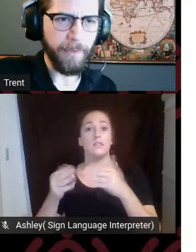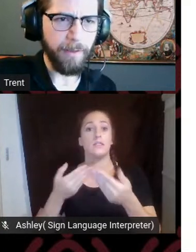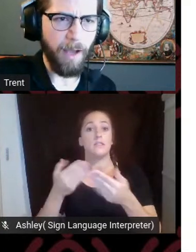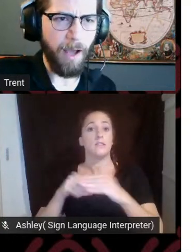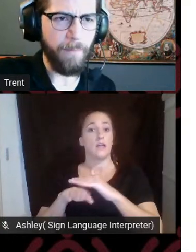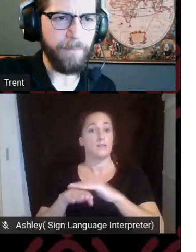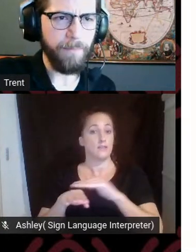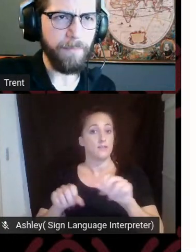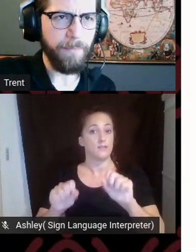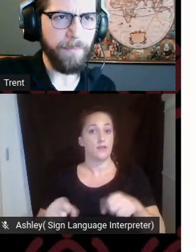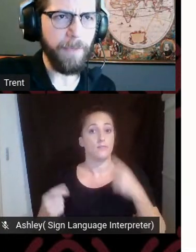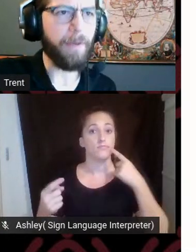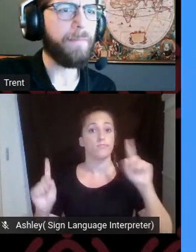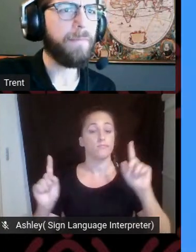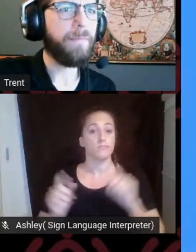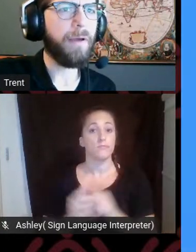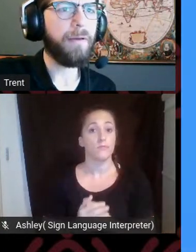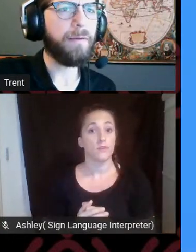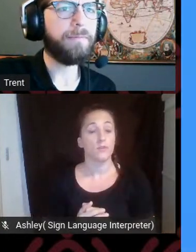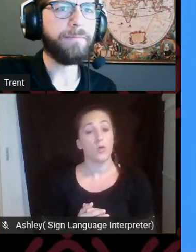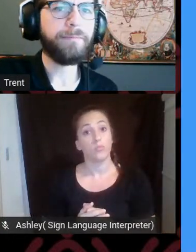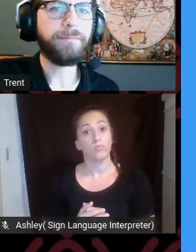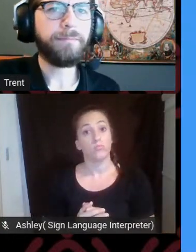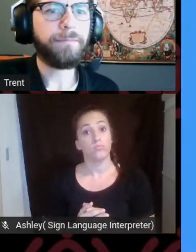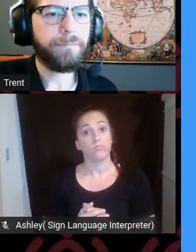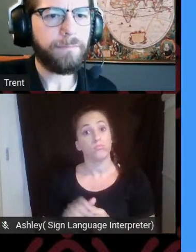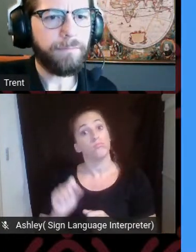So, yeah.